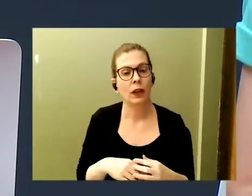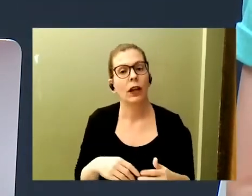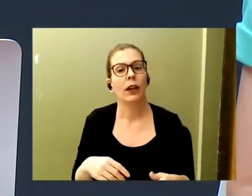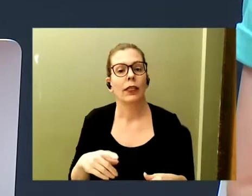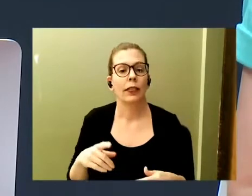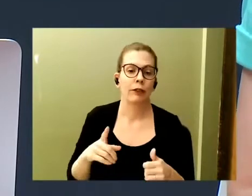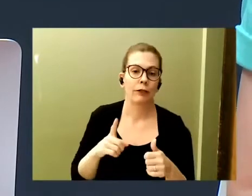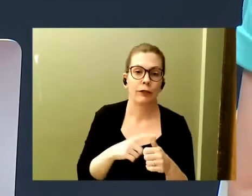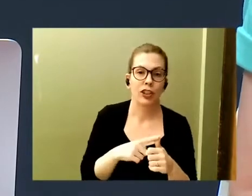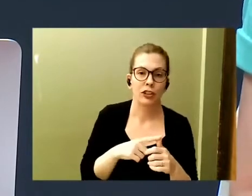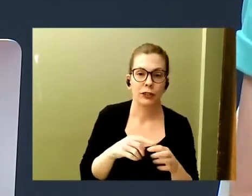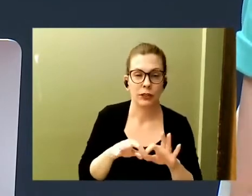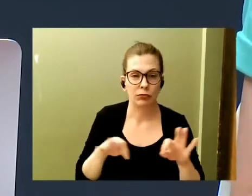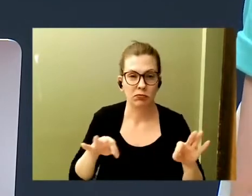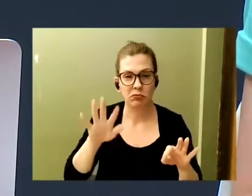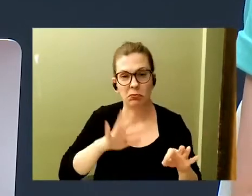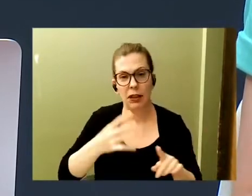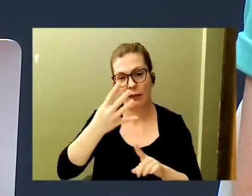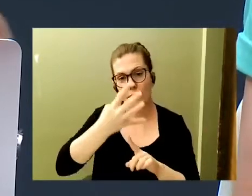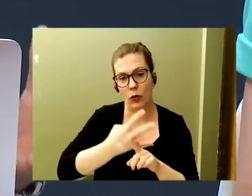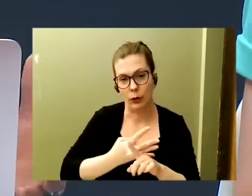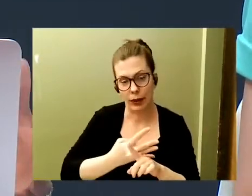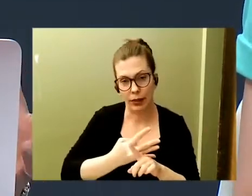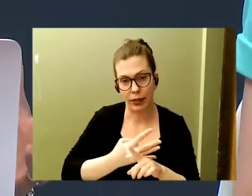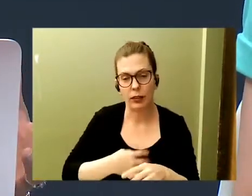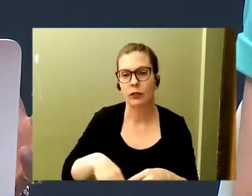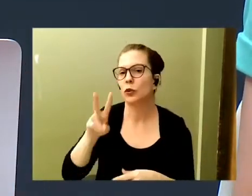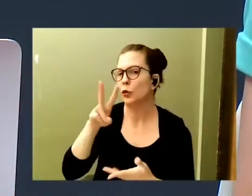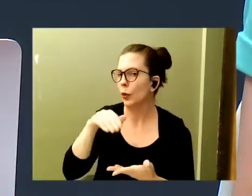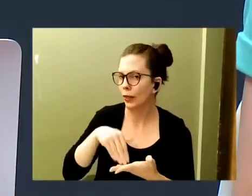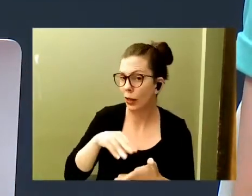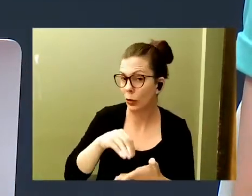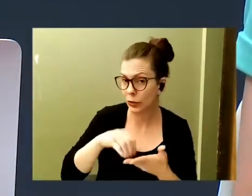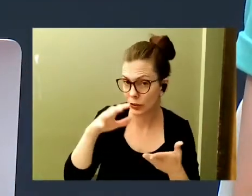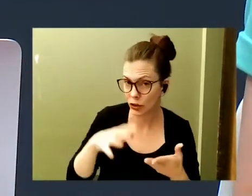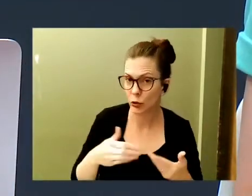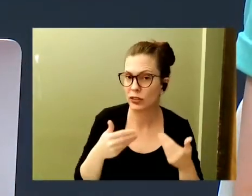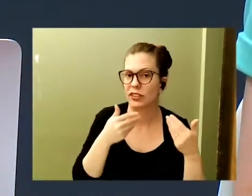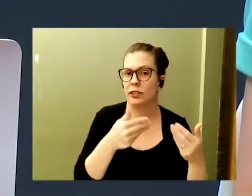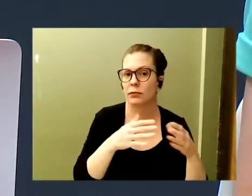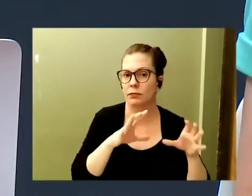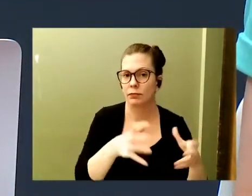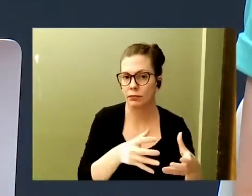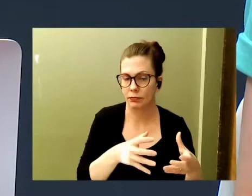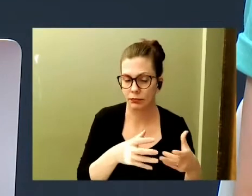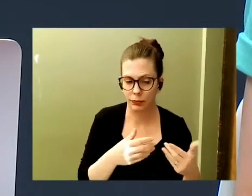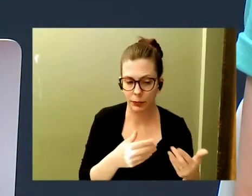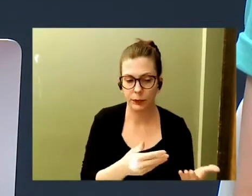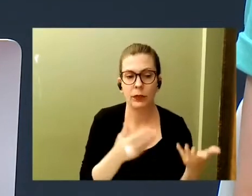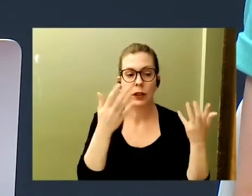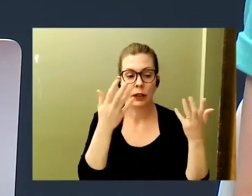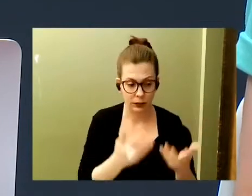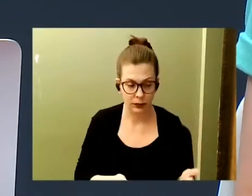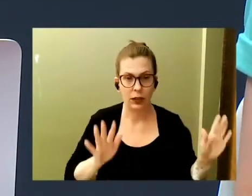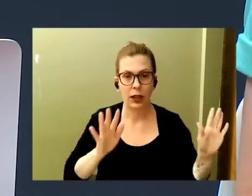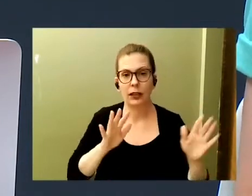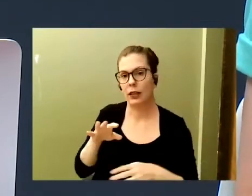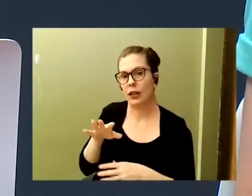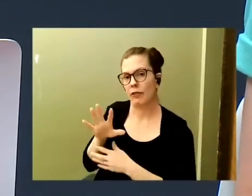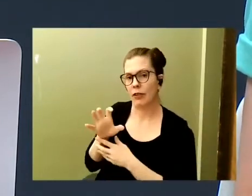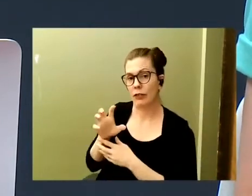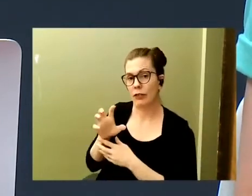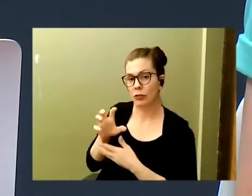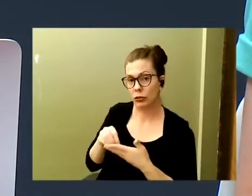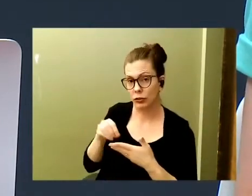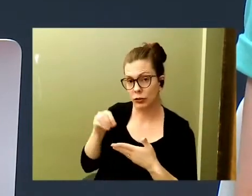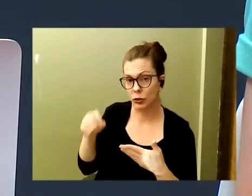4 months. 2,000 students are going to go through that. After that, 500 students,